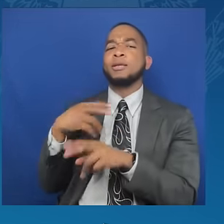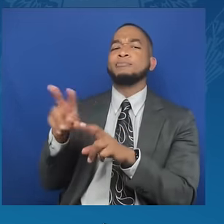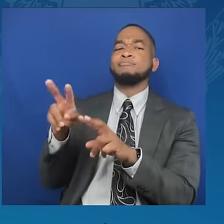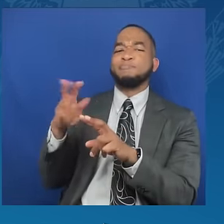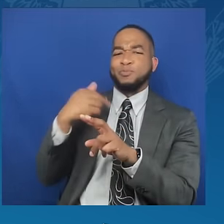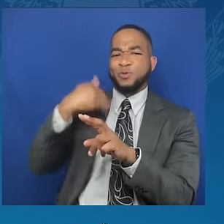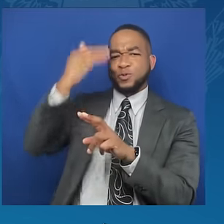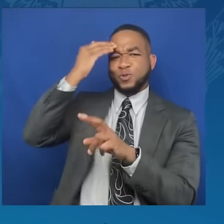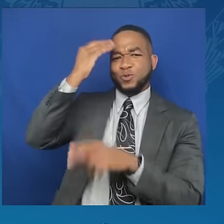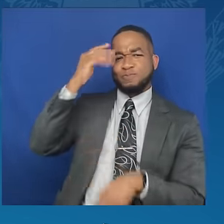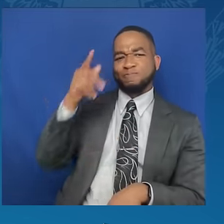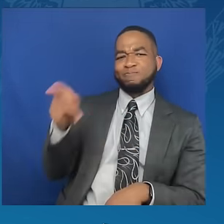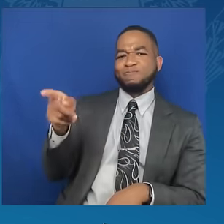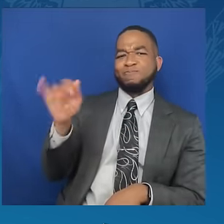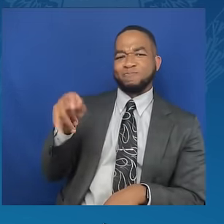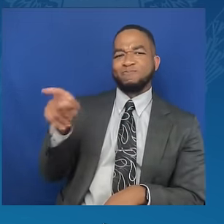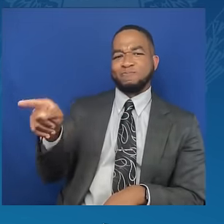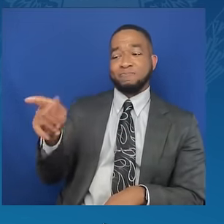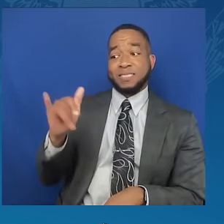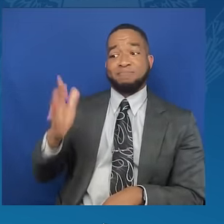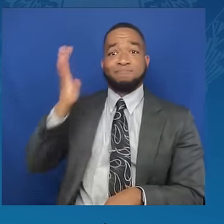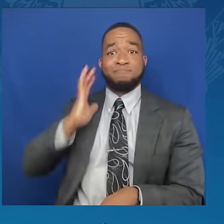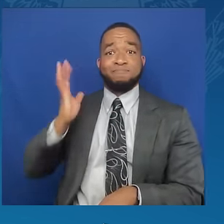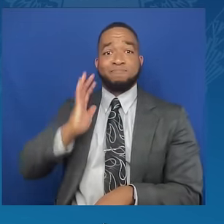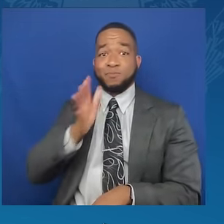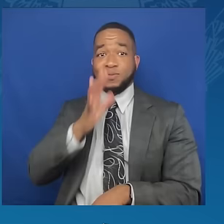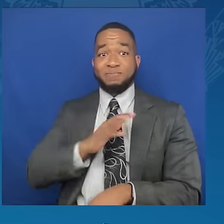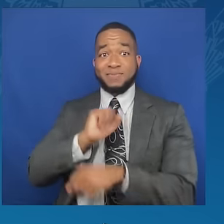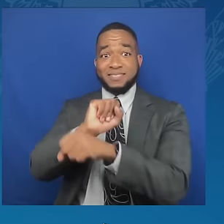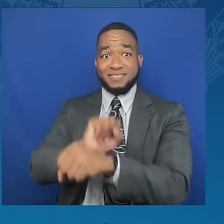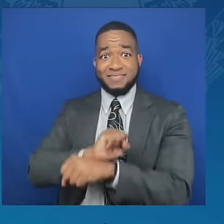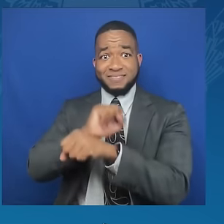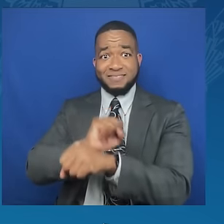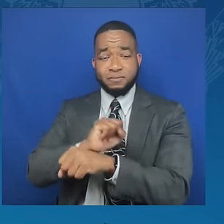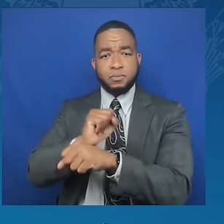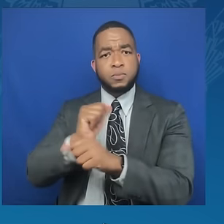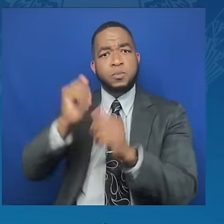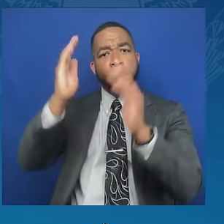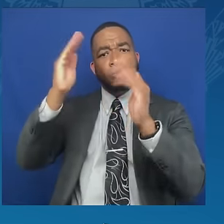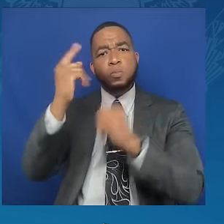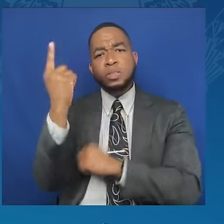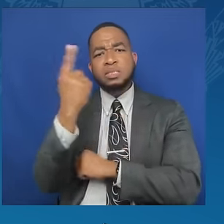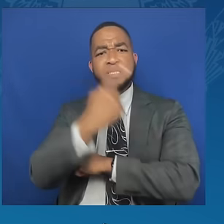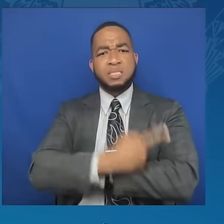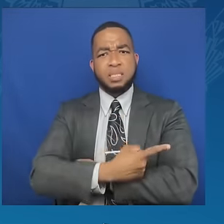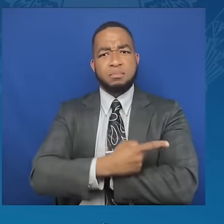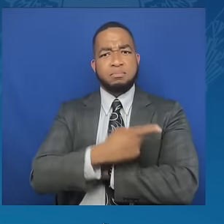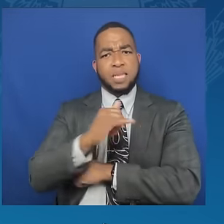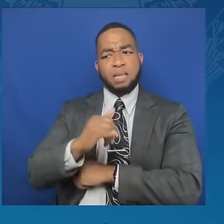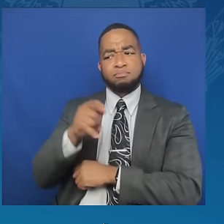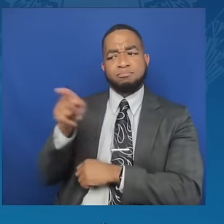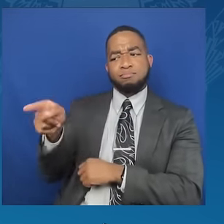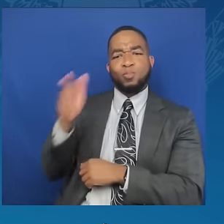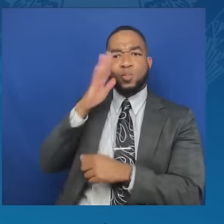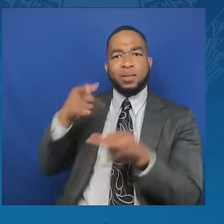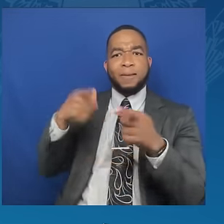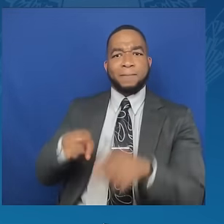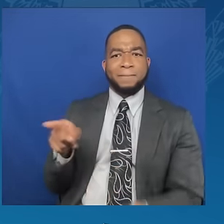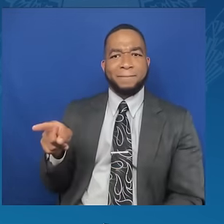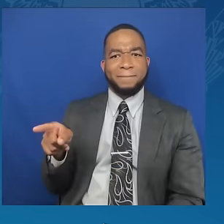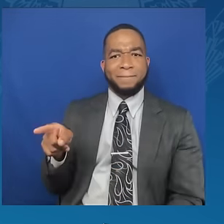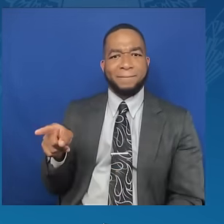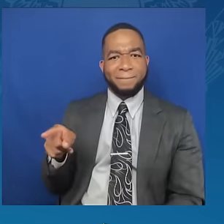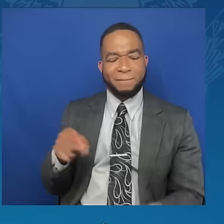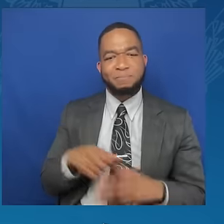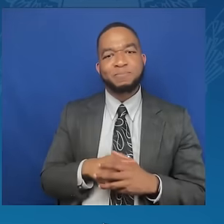Look at where you are and know that we are the products of the hopes and dreams of the slave. Make use of